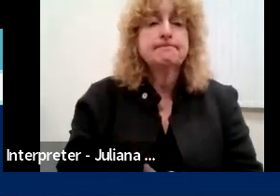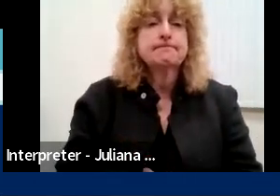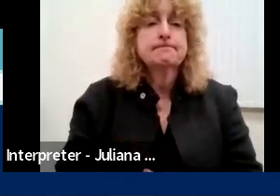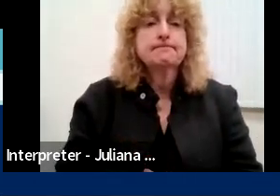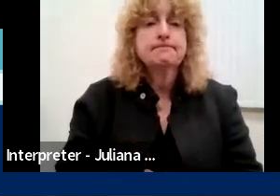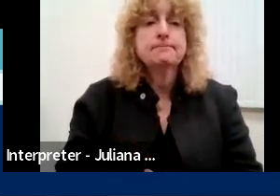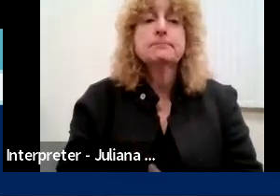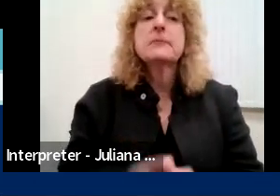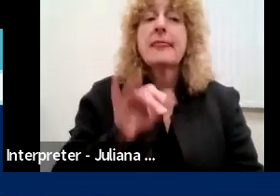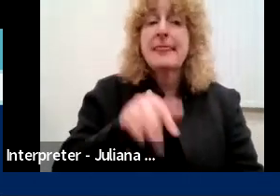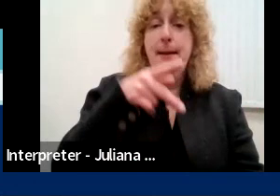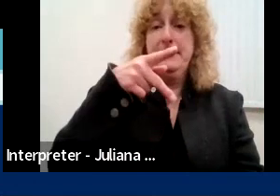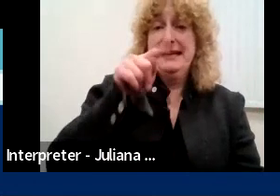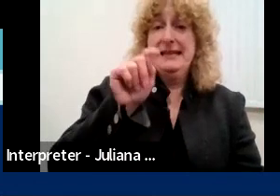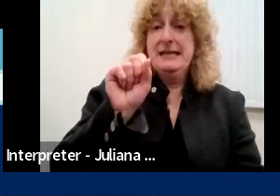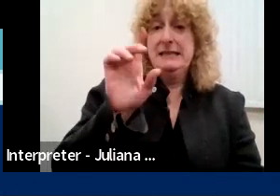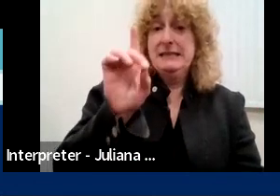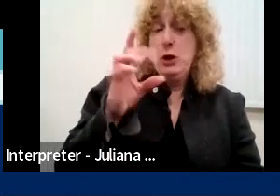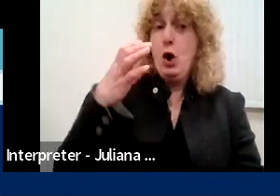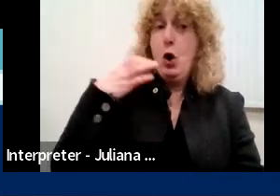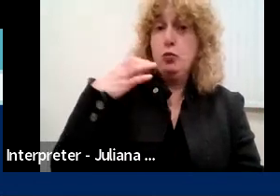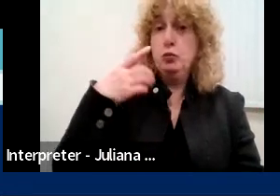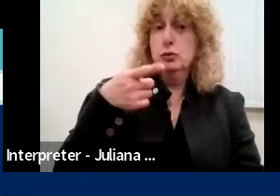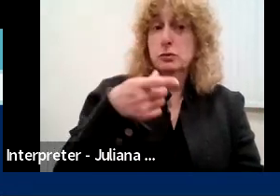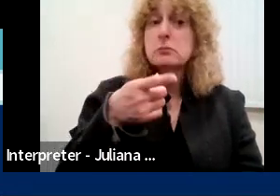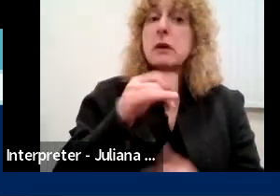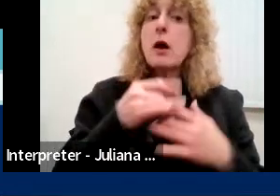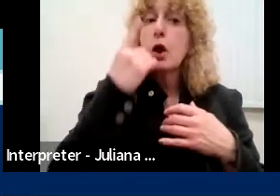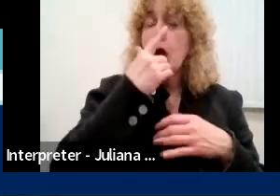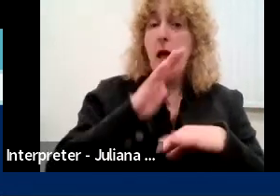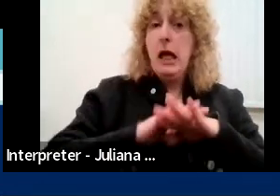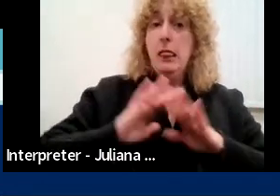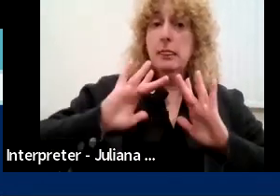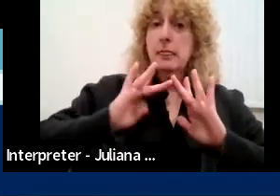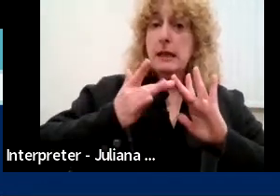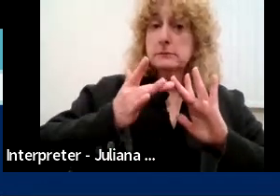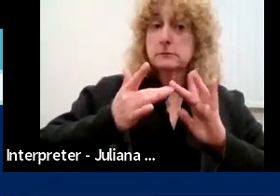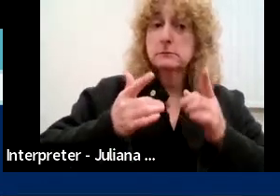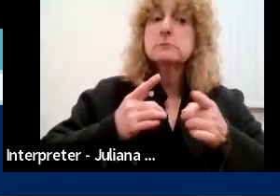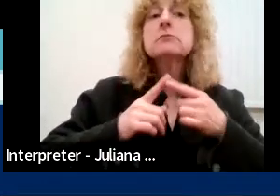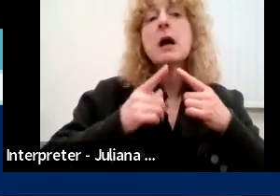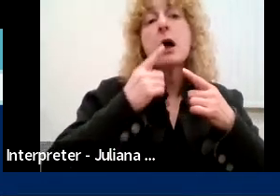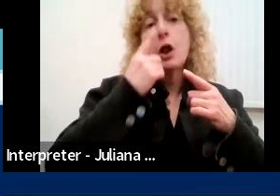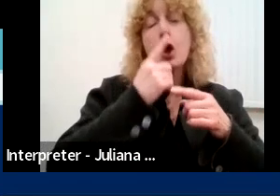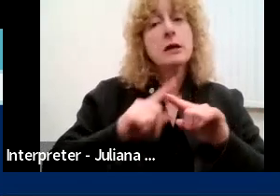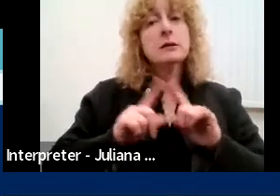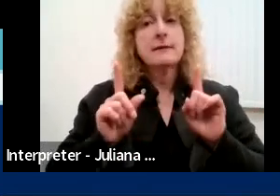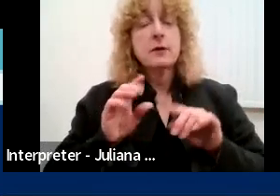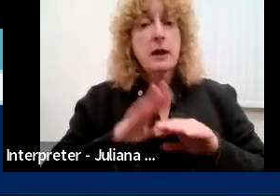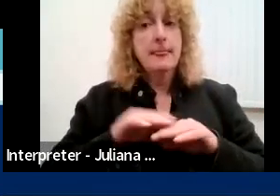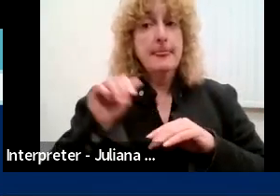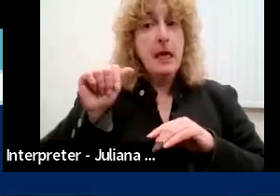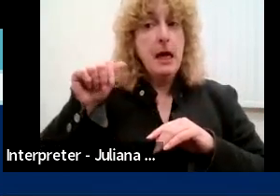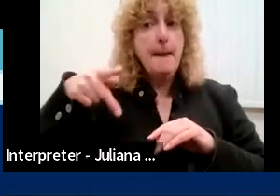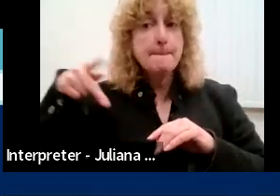So this is the PTSD coach. This is how it looks online, but it does look different in the app. But I